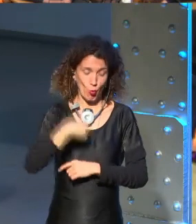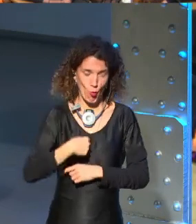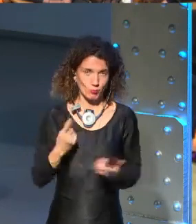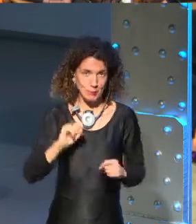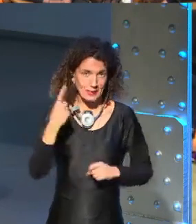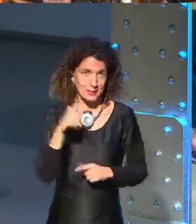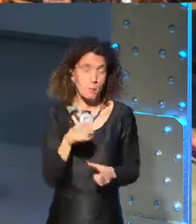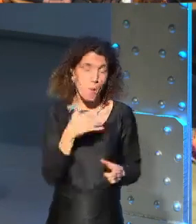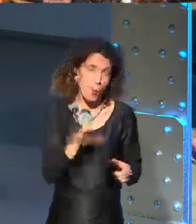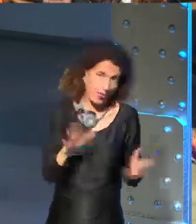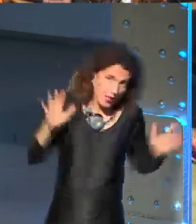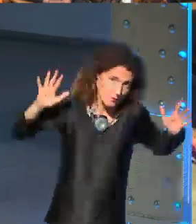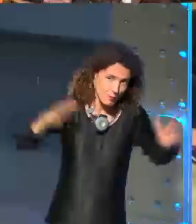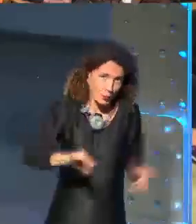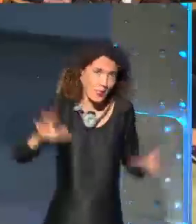maybe.